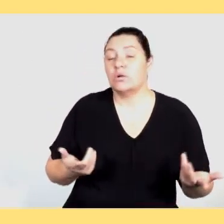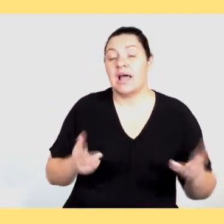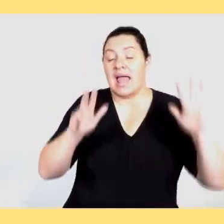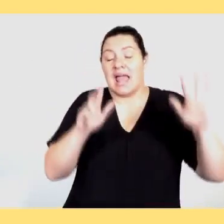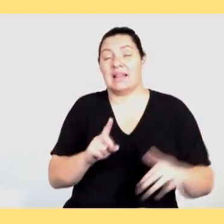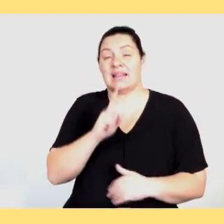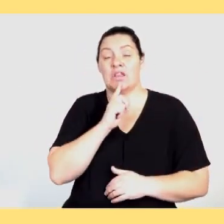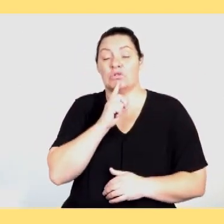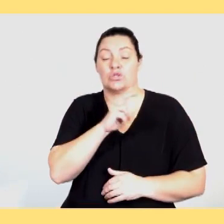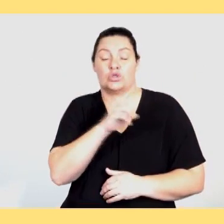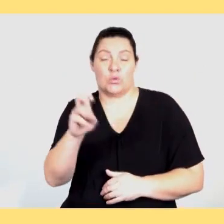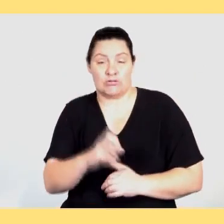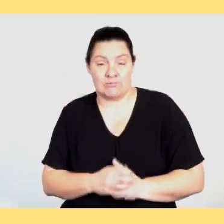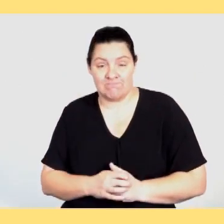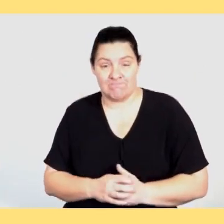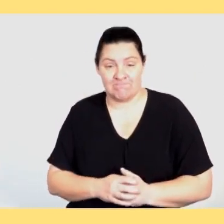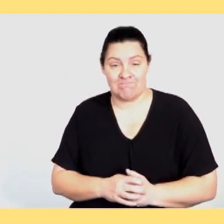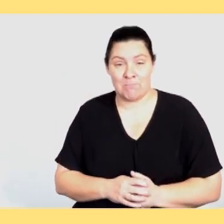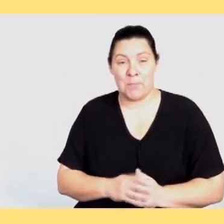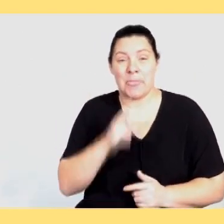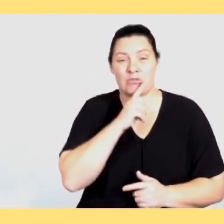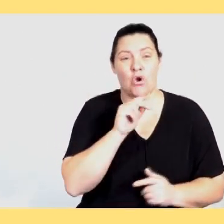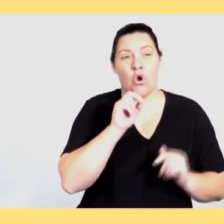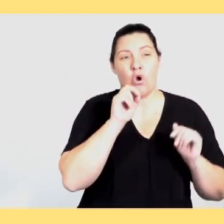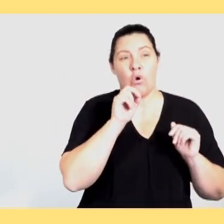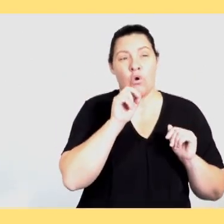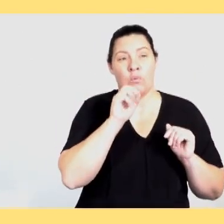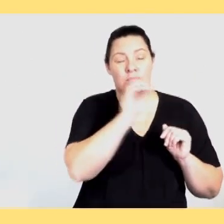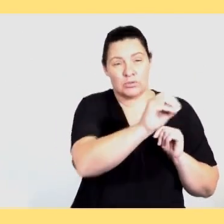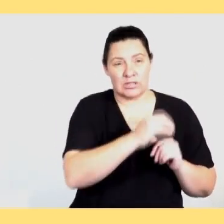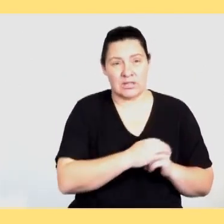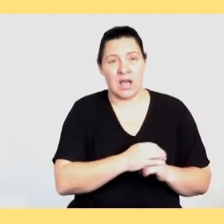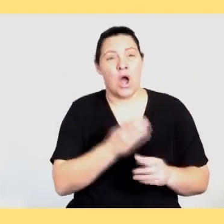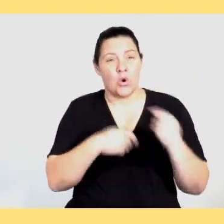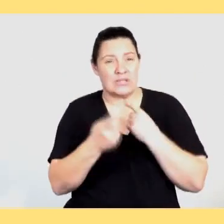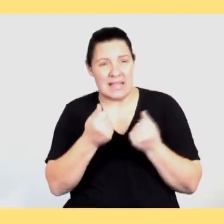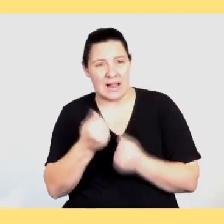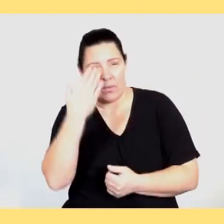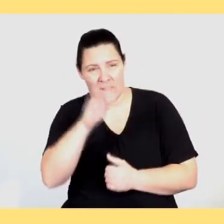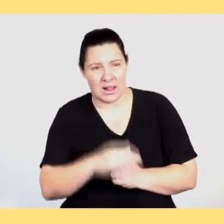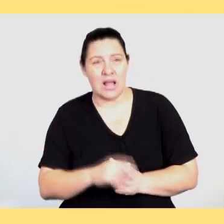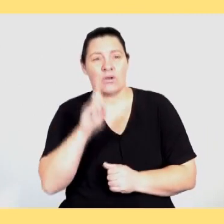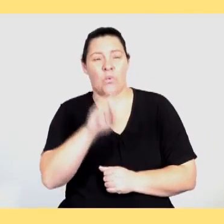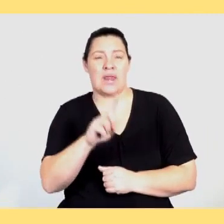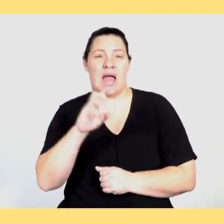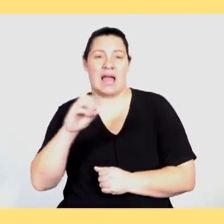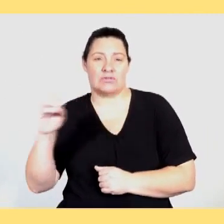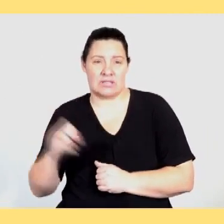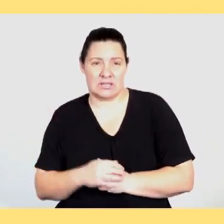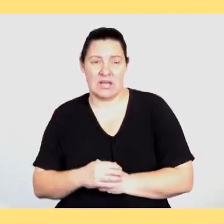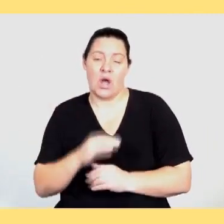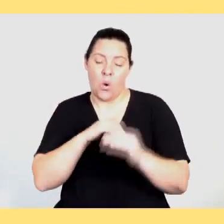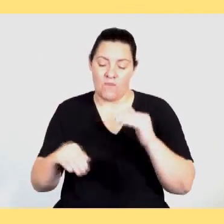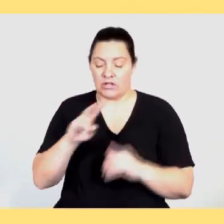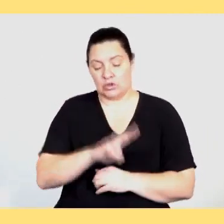for 8,200. So I'm coming here, 8.2. My cost of sales, by now you know, it's